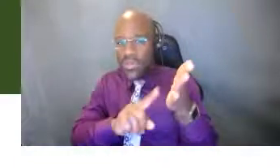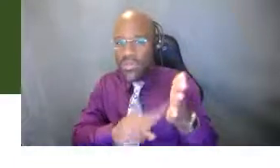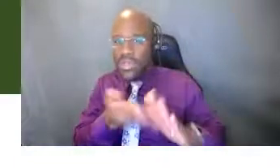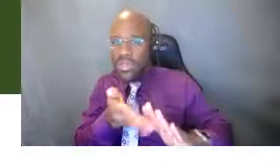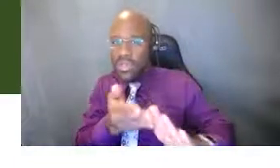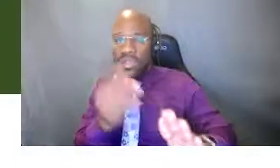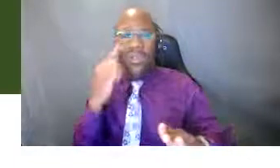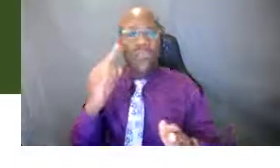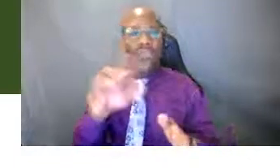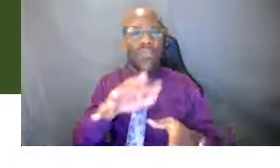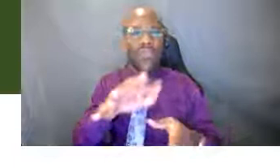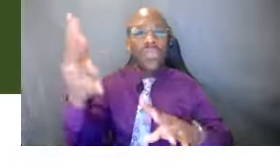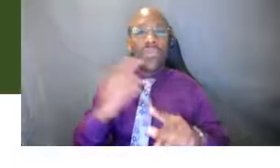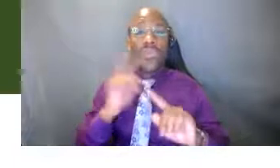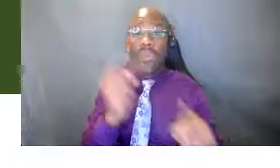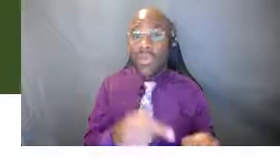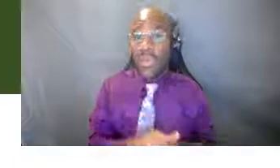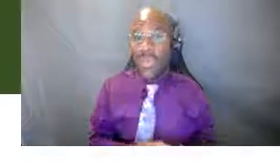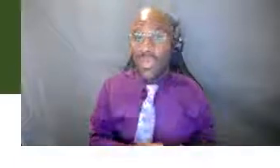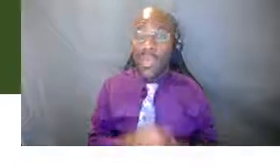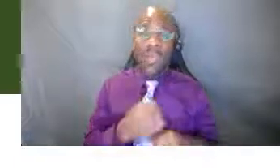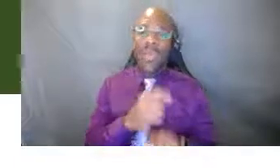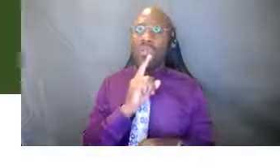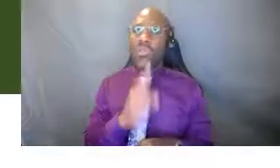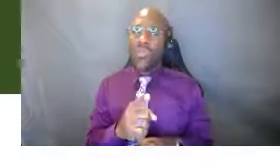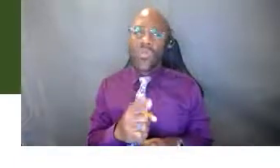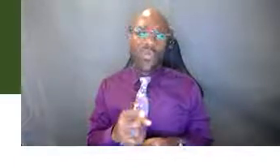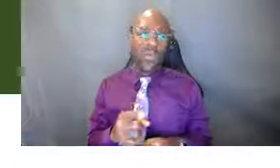response post-crisis, making sure that someone's